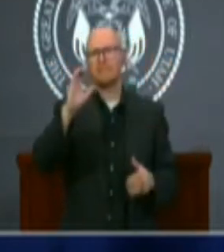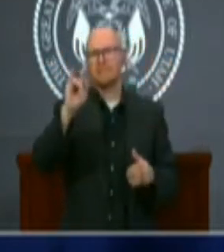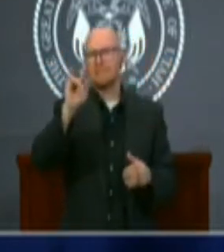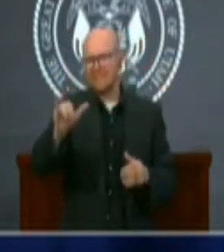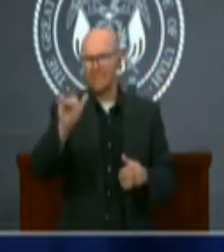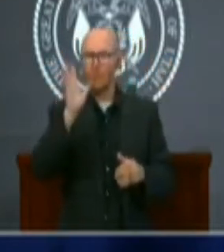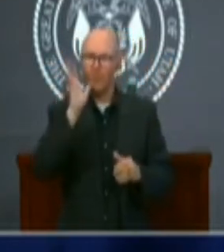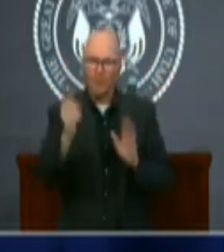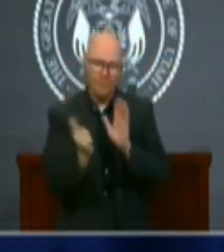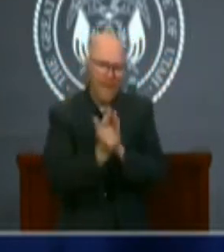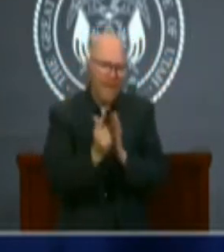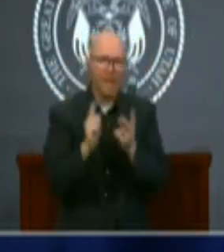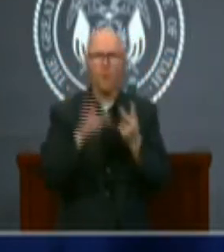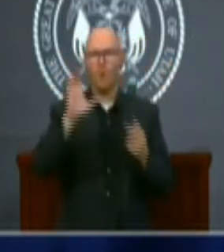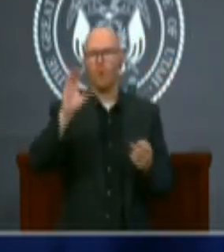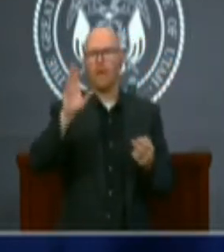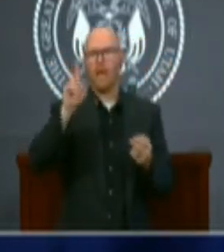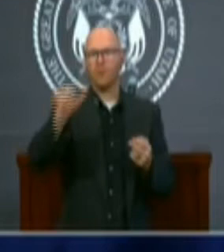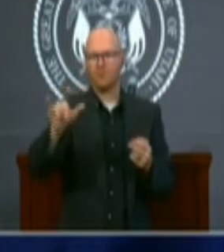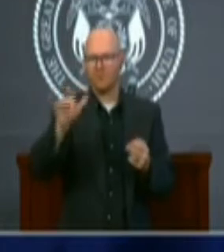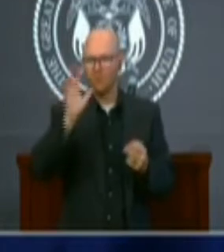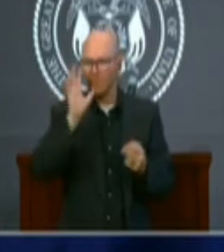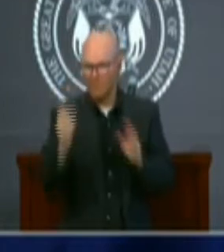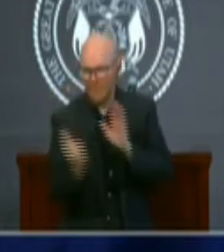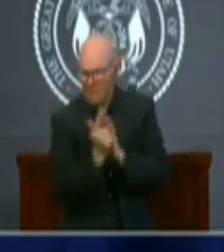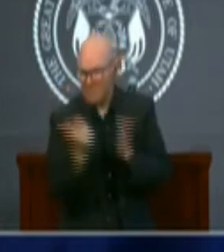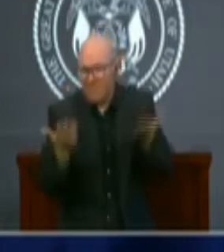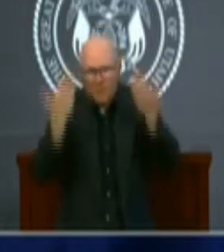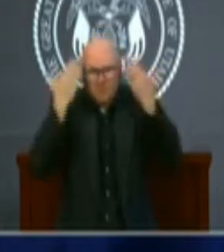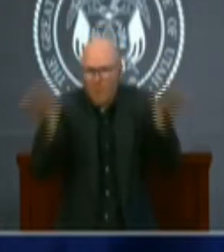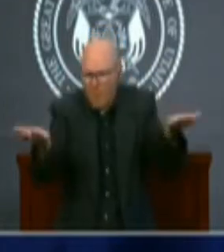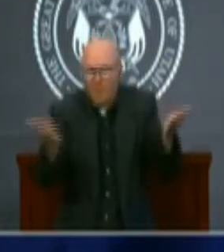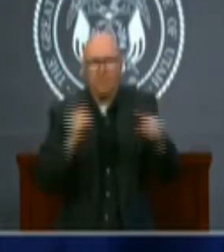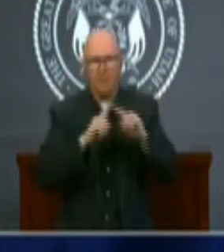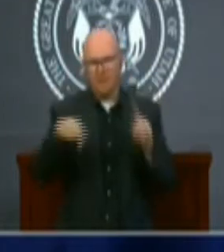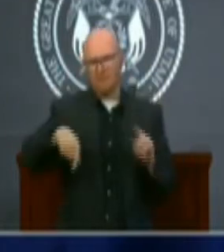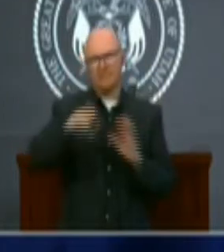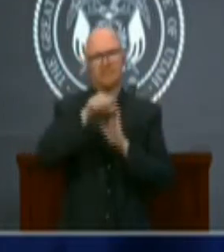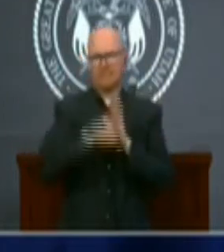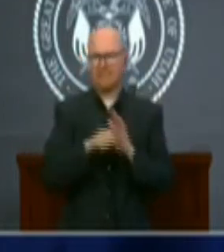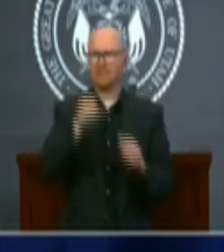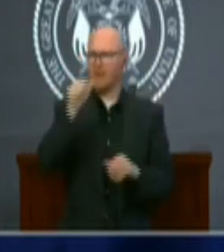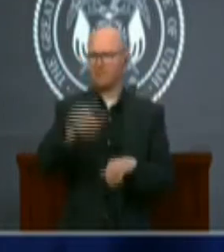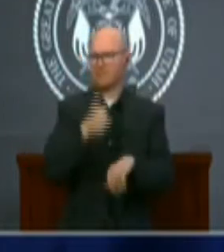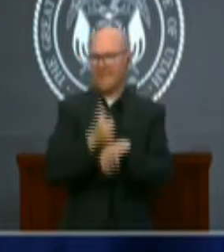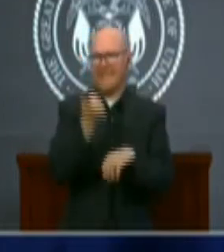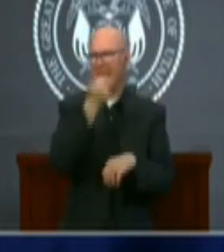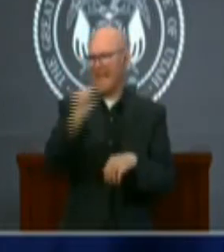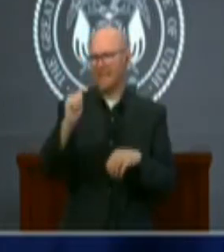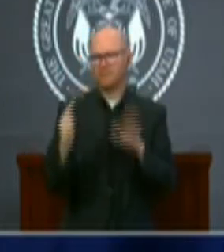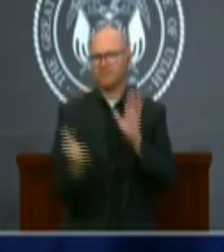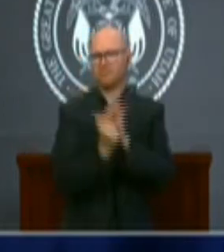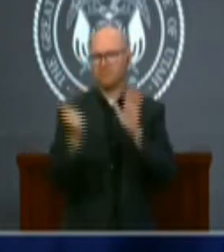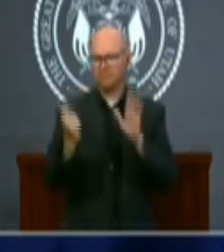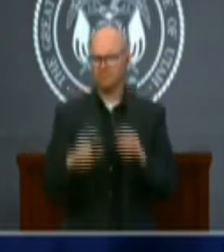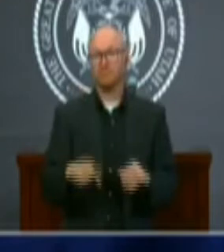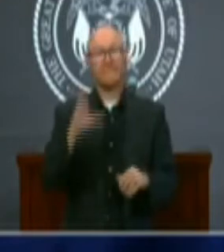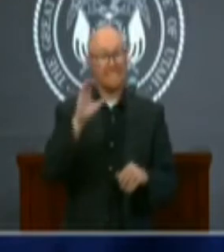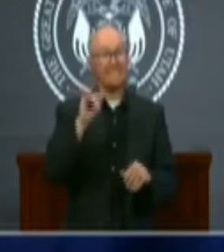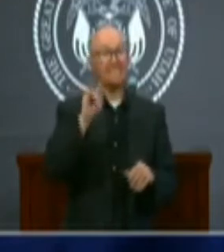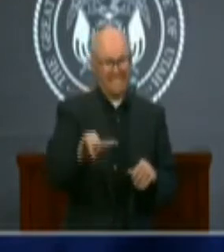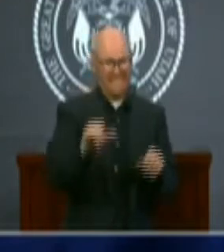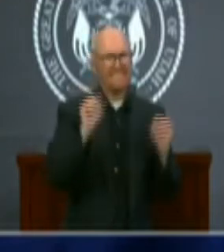can do under the law. And I'm encouraging local communities to put those restrictions in place. They do have the authority to do that